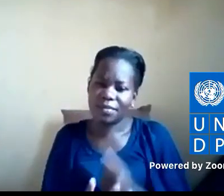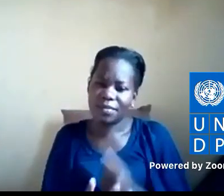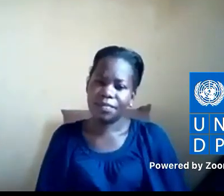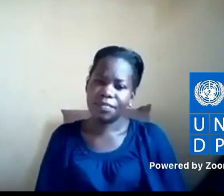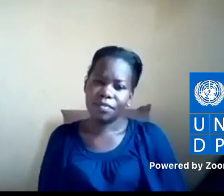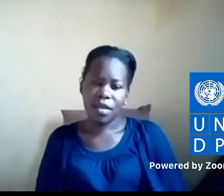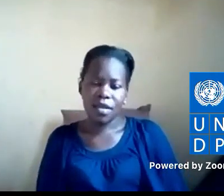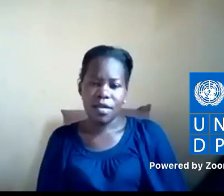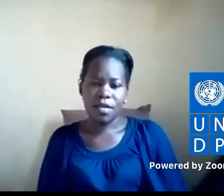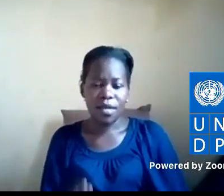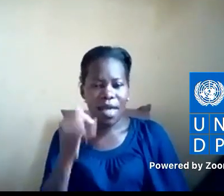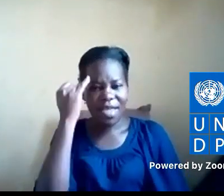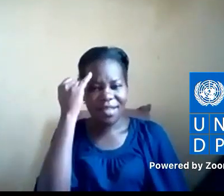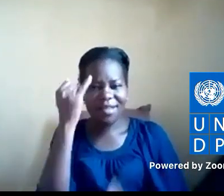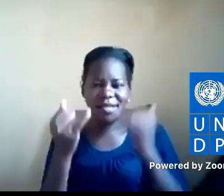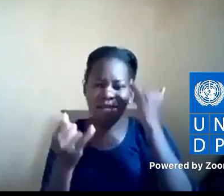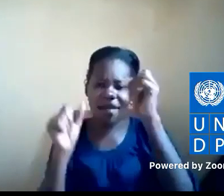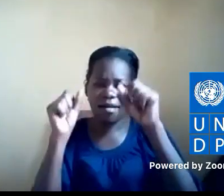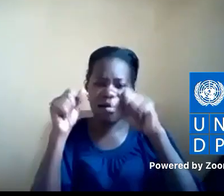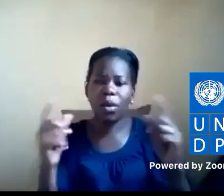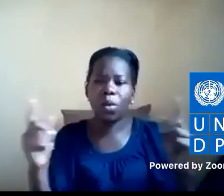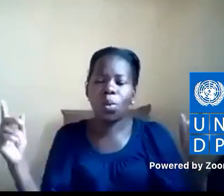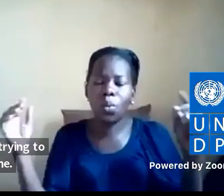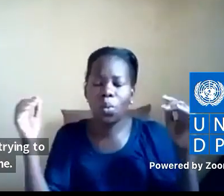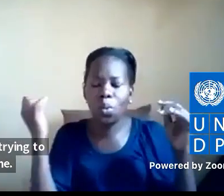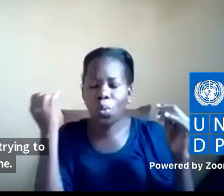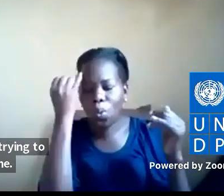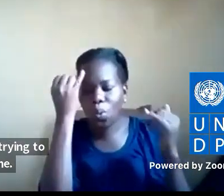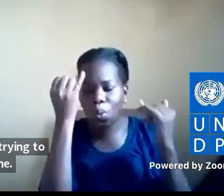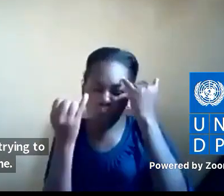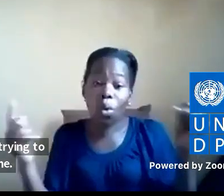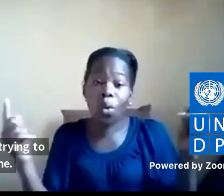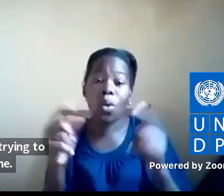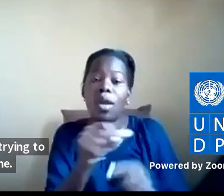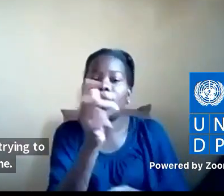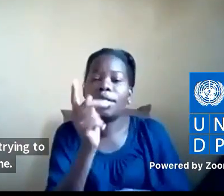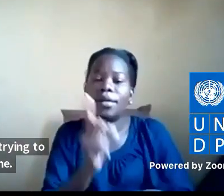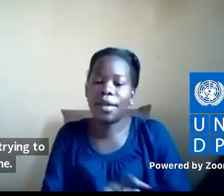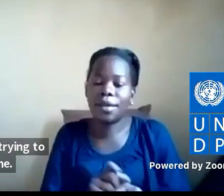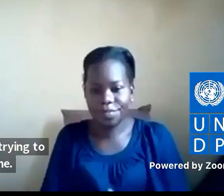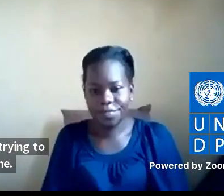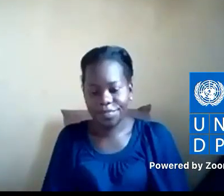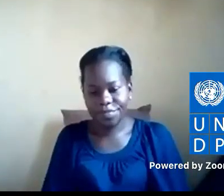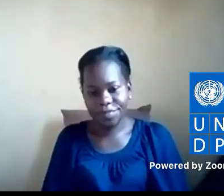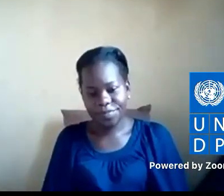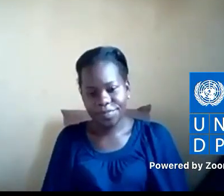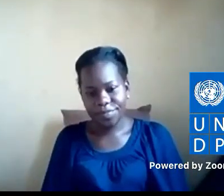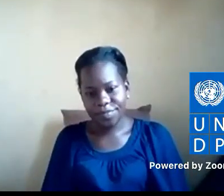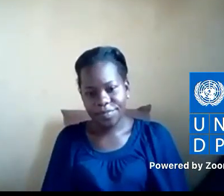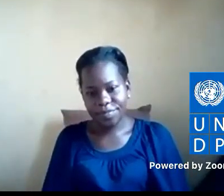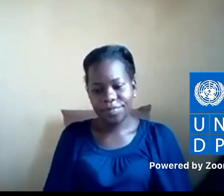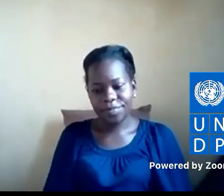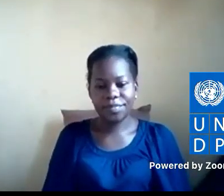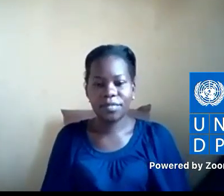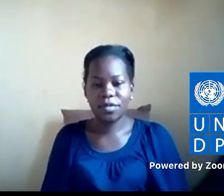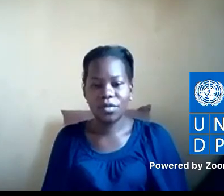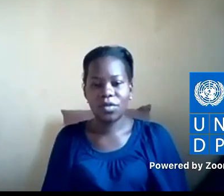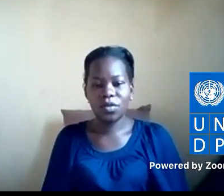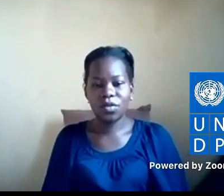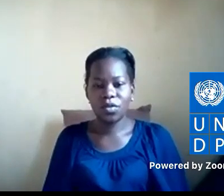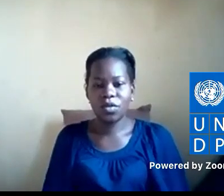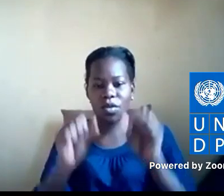ideas can emerge at any time. And it's a question of timing, and you need to be very articulate.